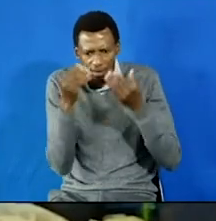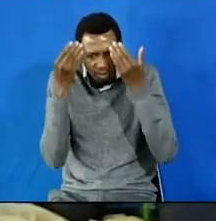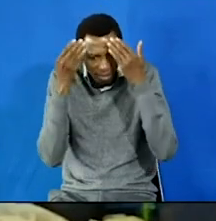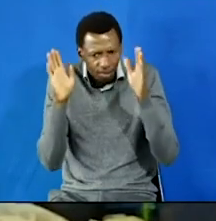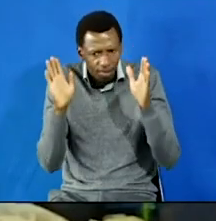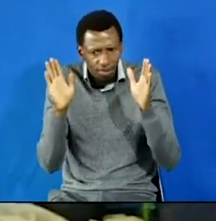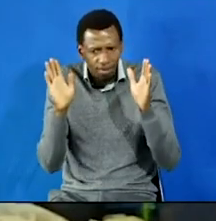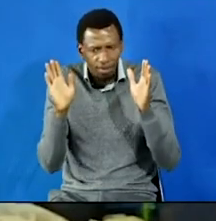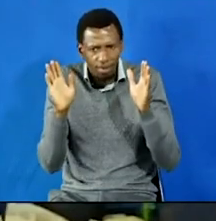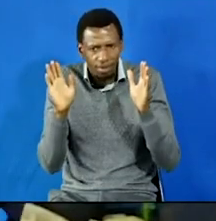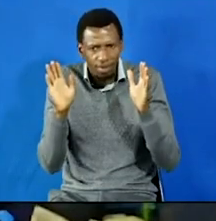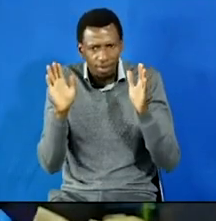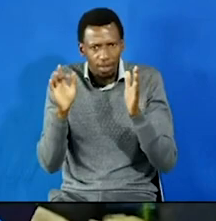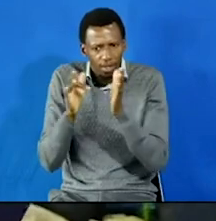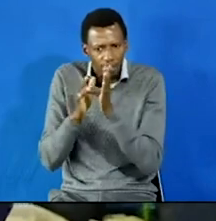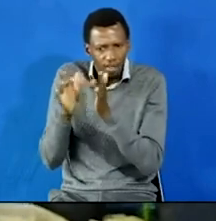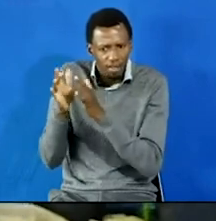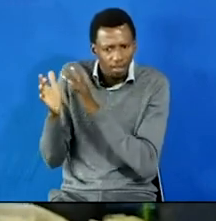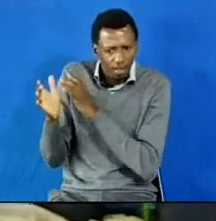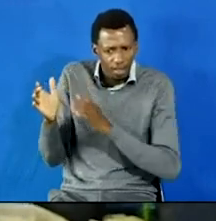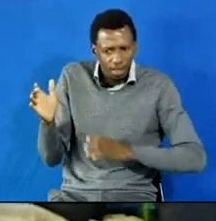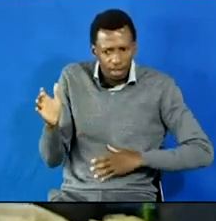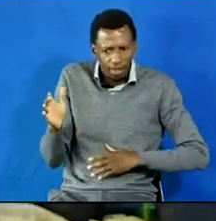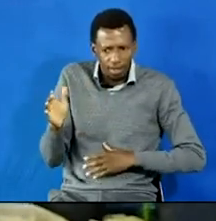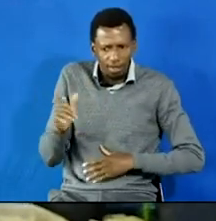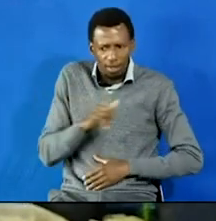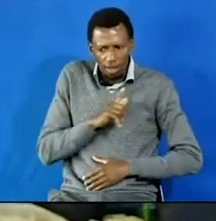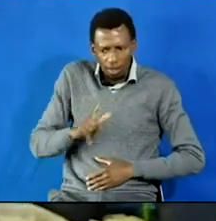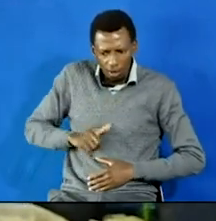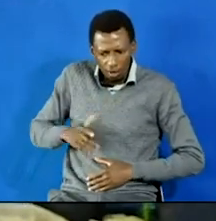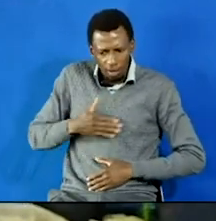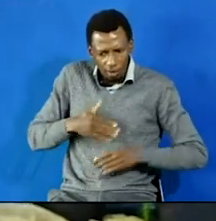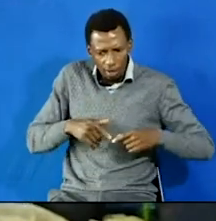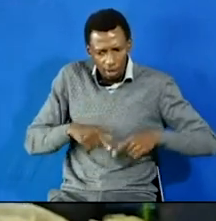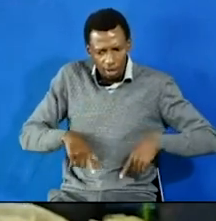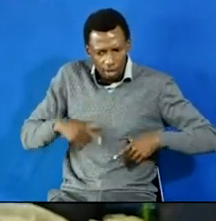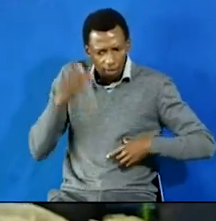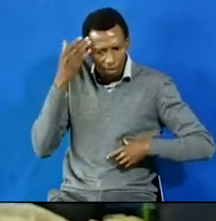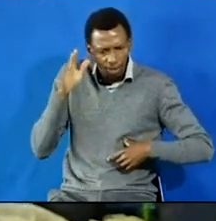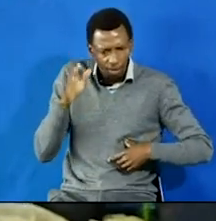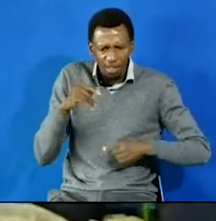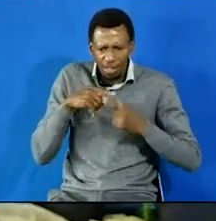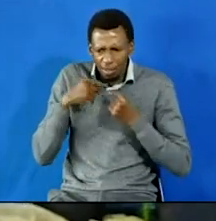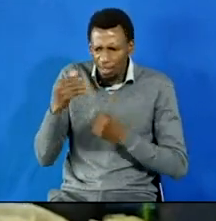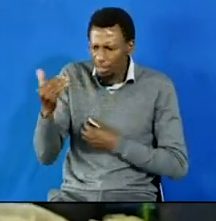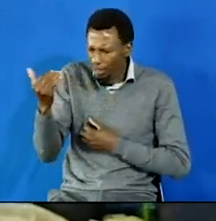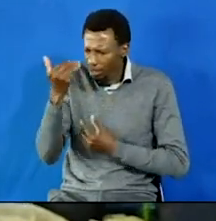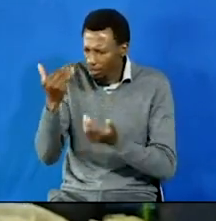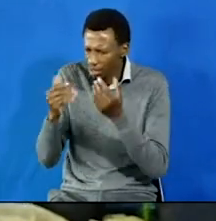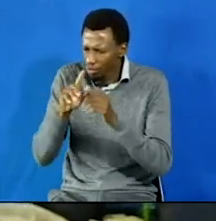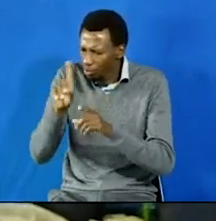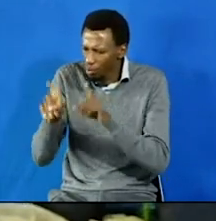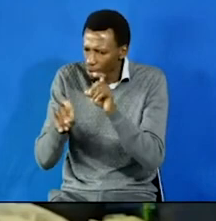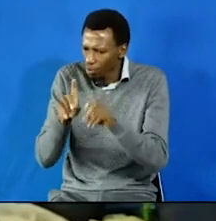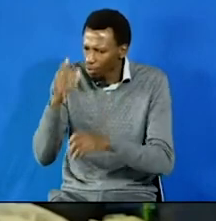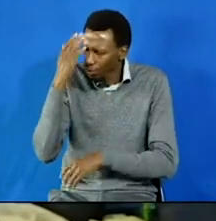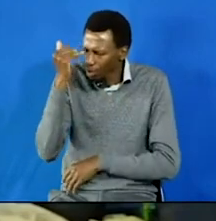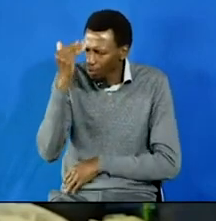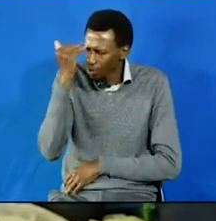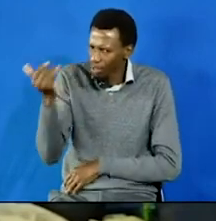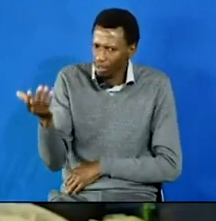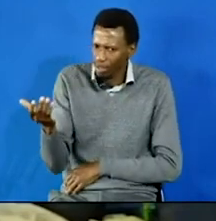that Jesus Christ is the Lord of our lives? Why is he asking us such a